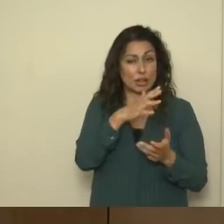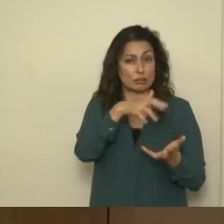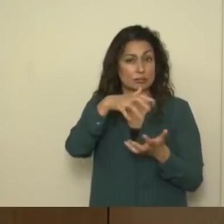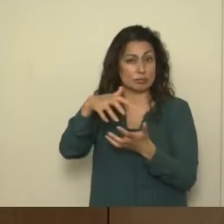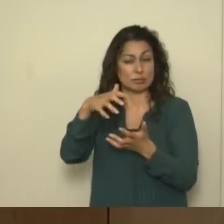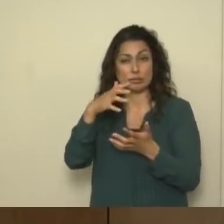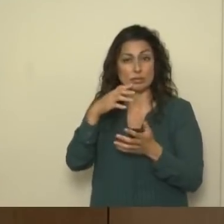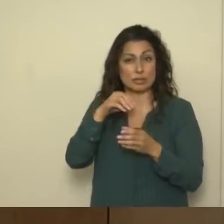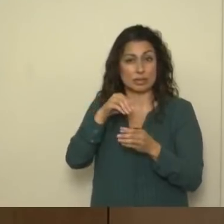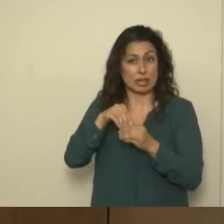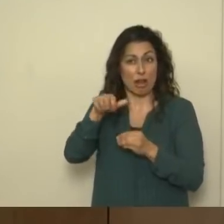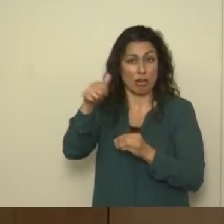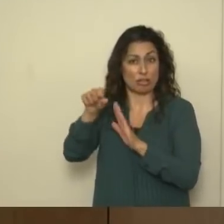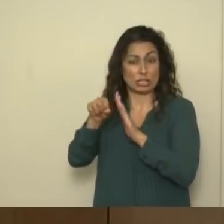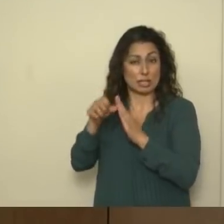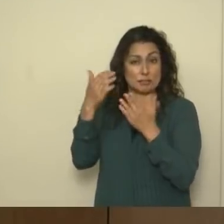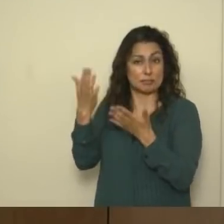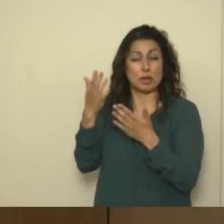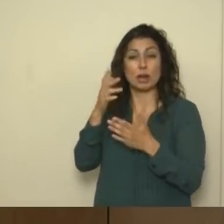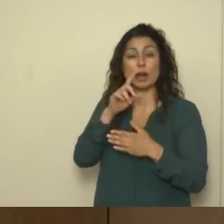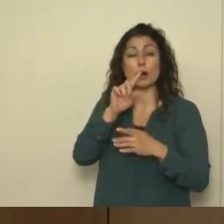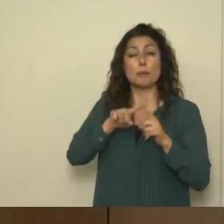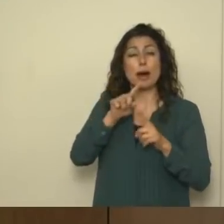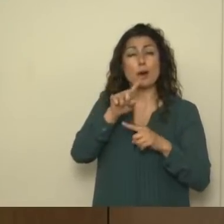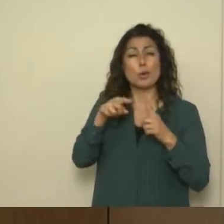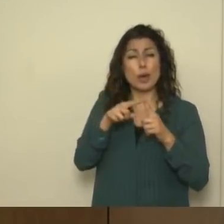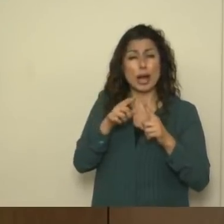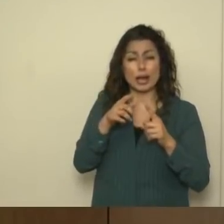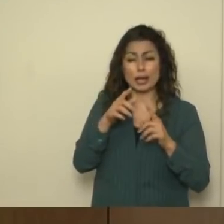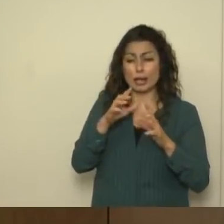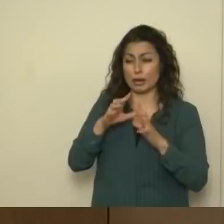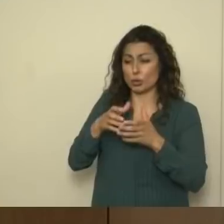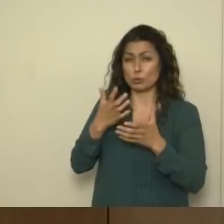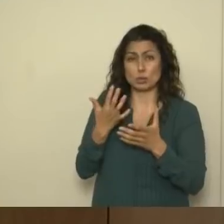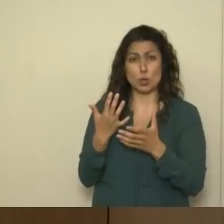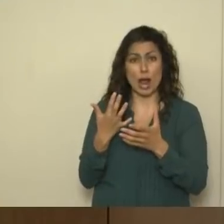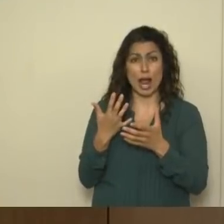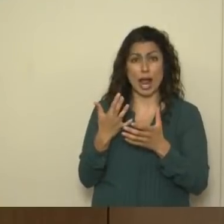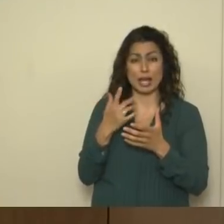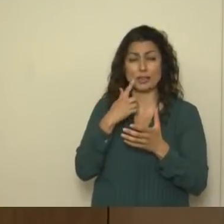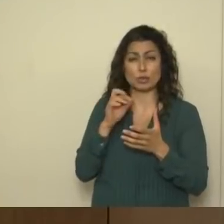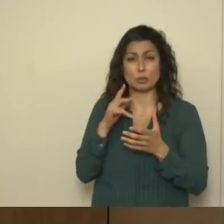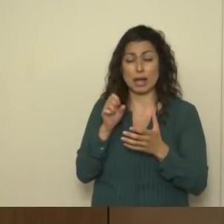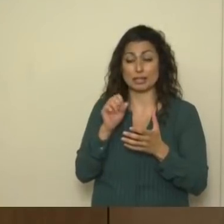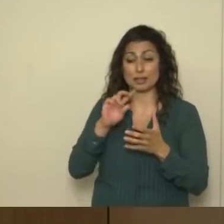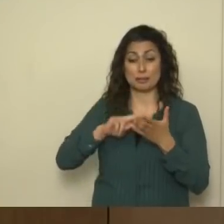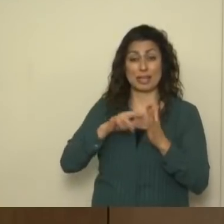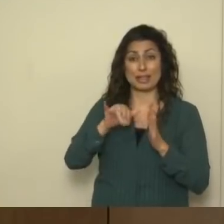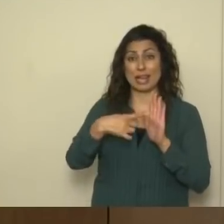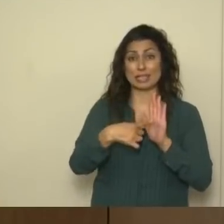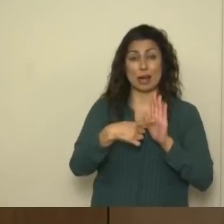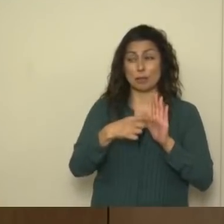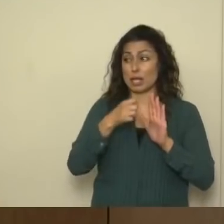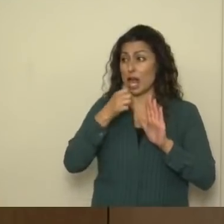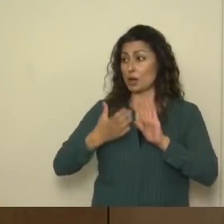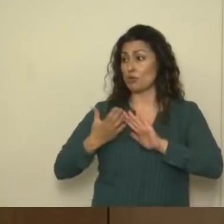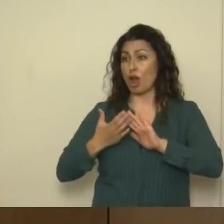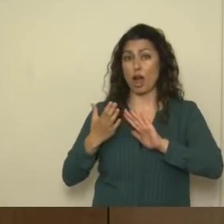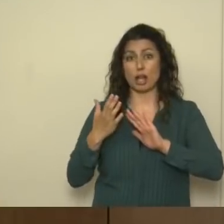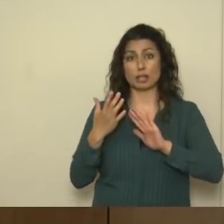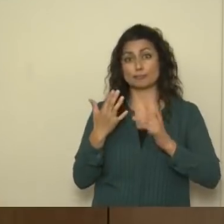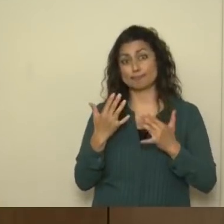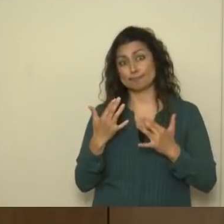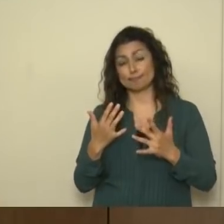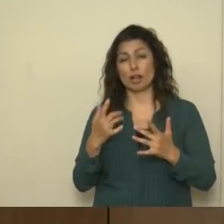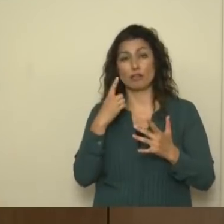other states. And when they're waiting for supplies, a sample may not get run in a laboratory instrument for